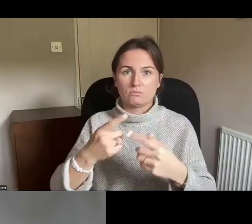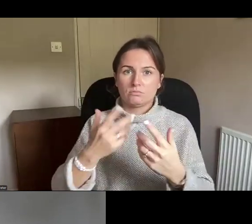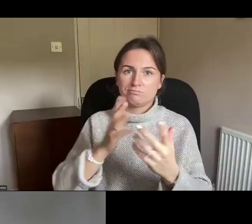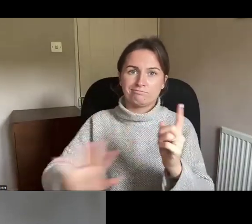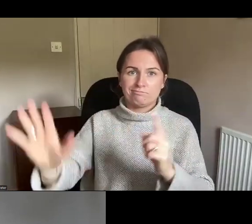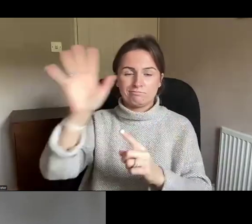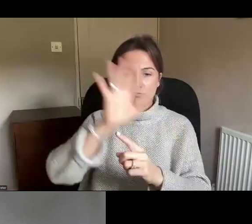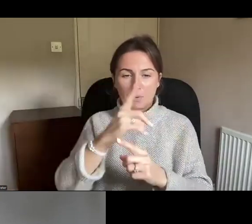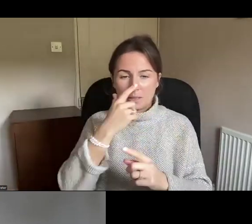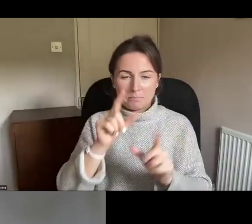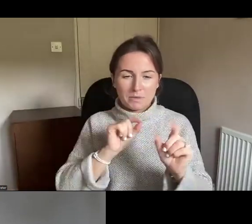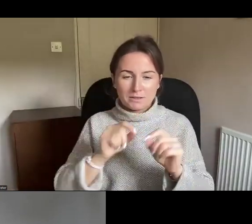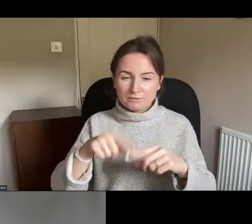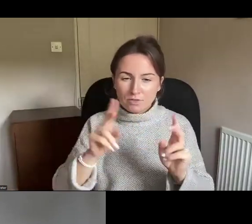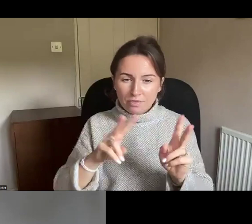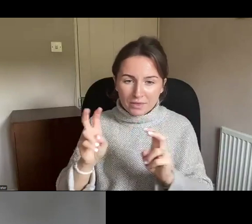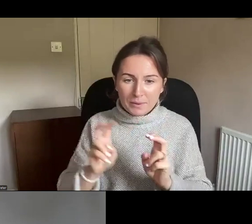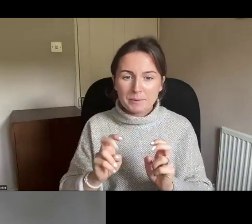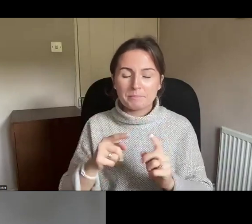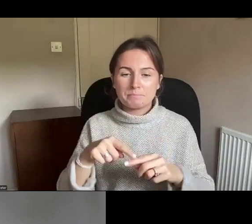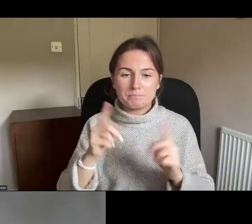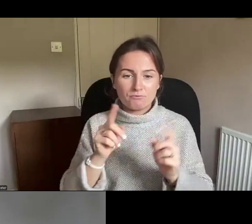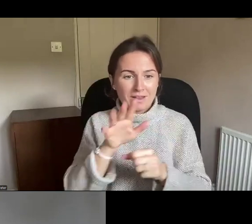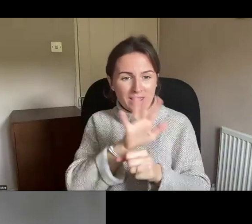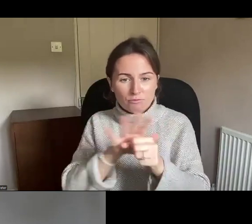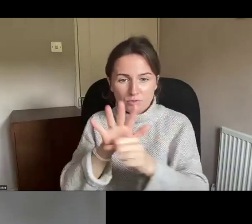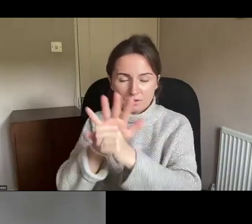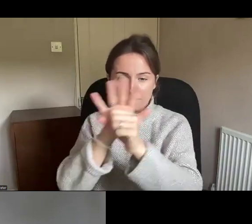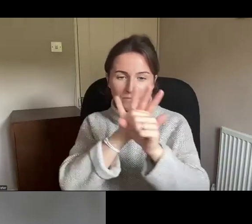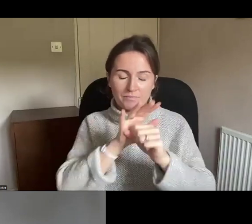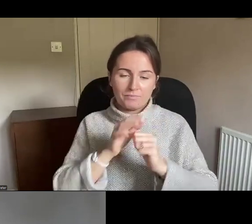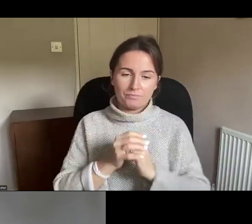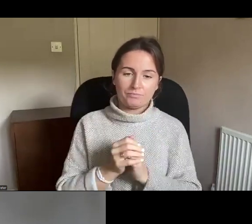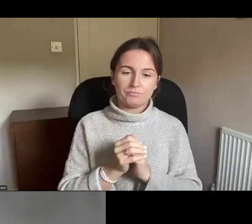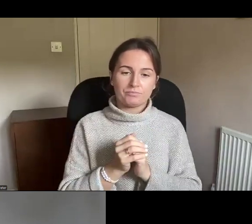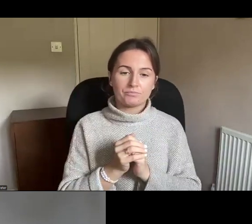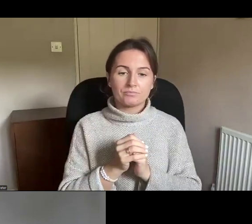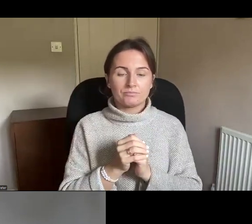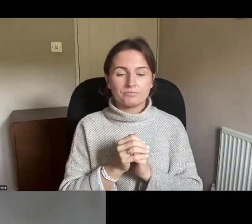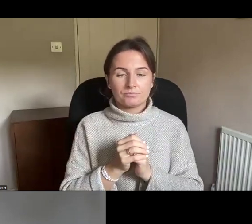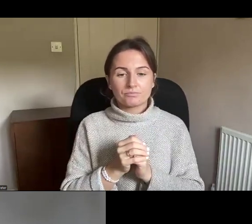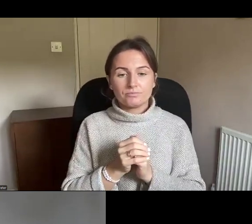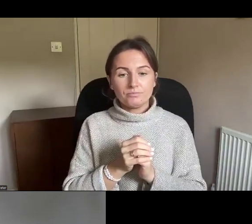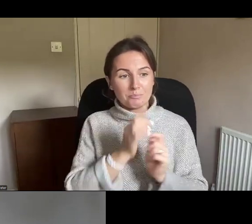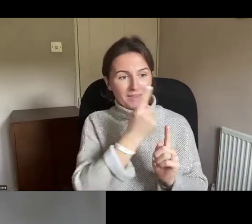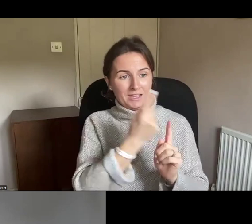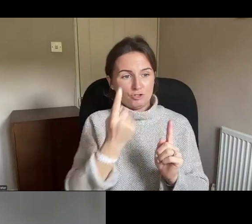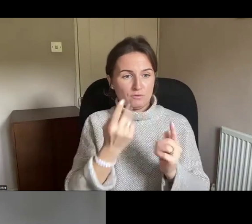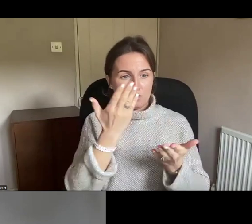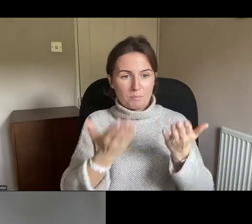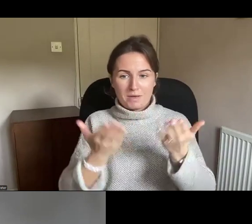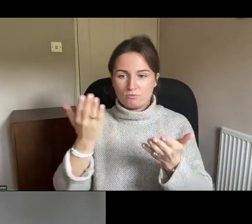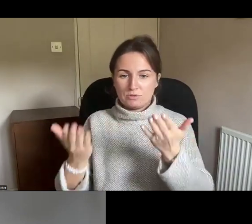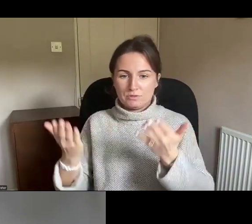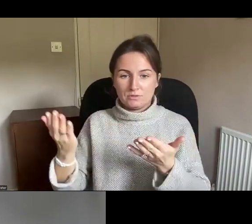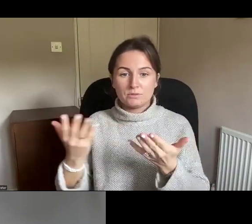indicators. You can choose different themes. You can add any area you want. And each of those comparisons between areas will